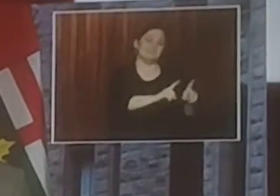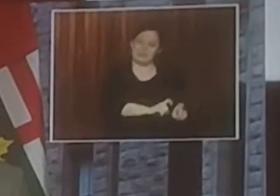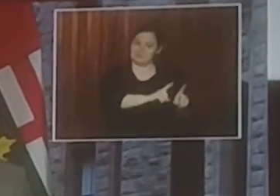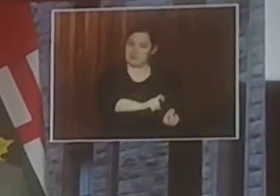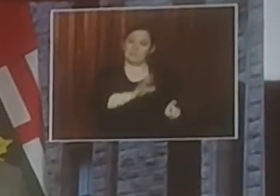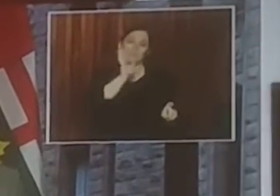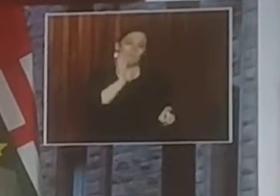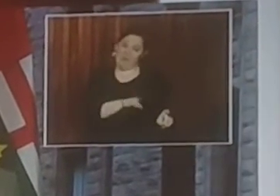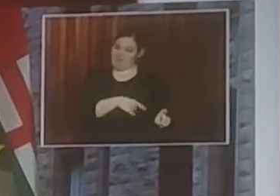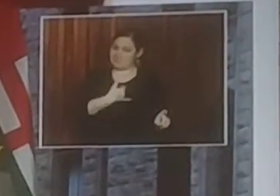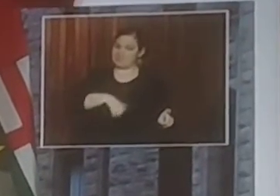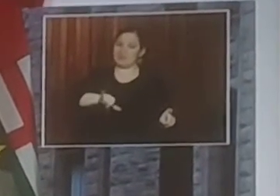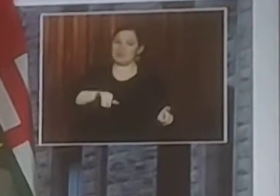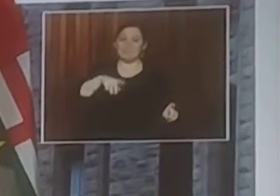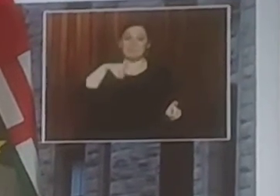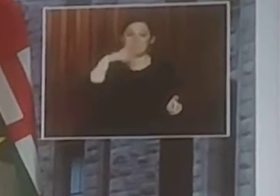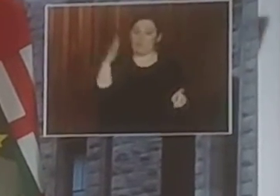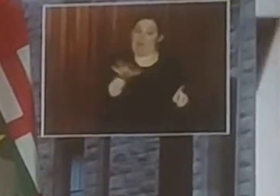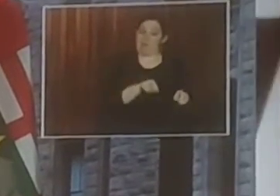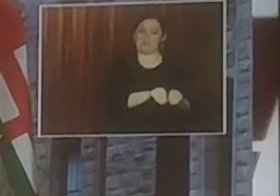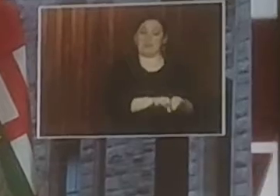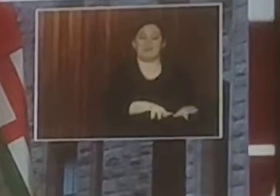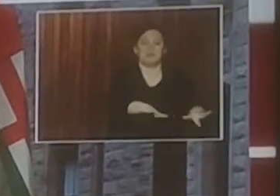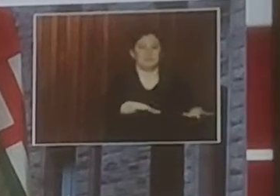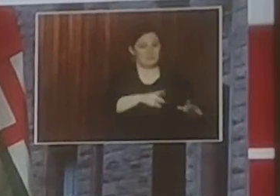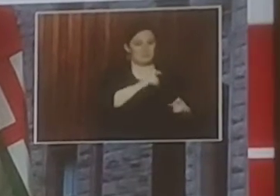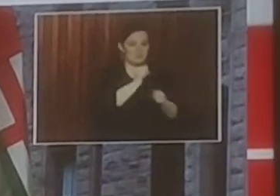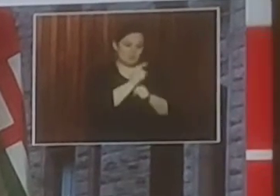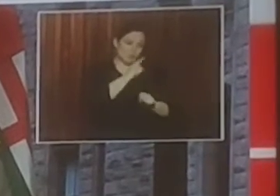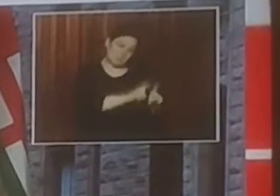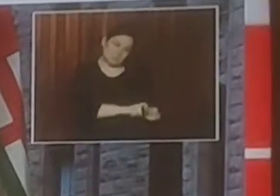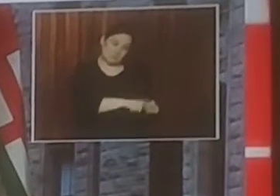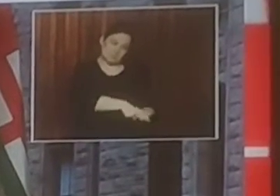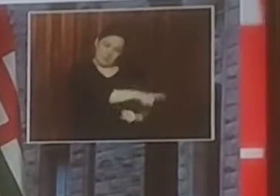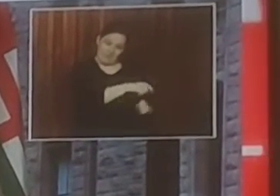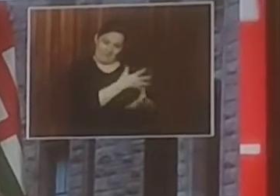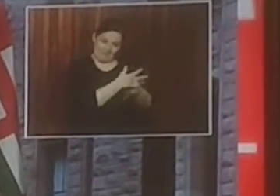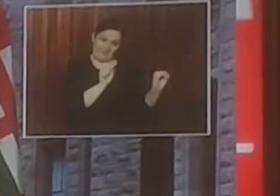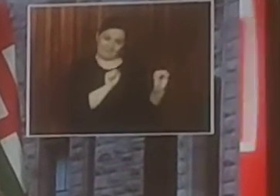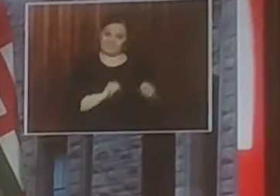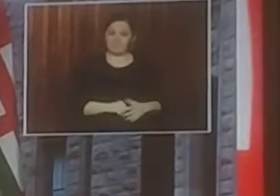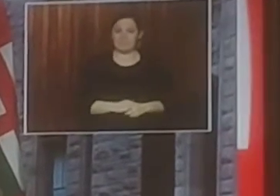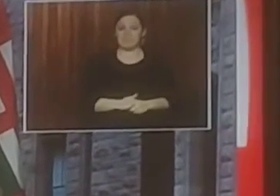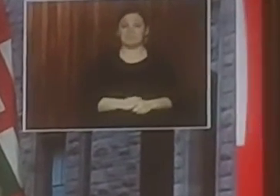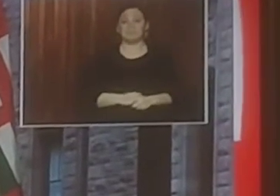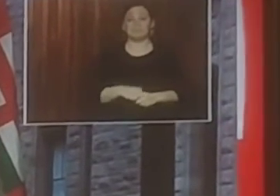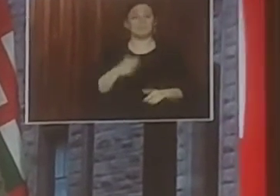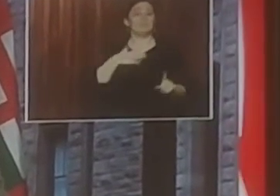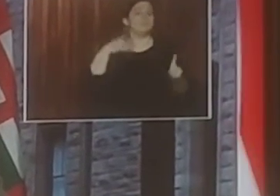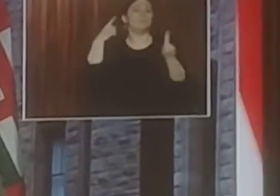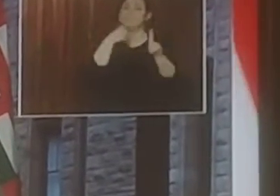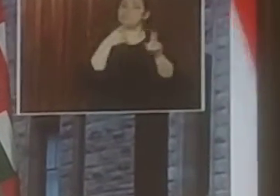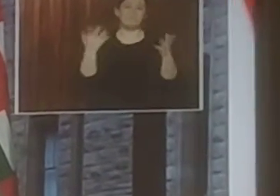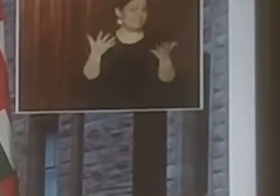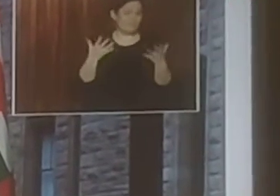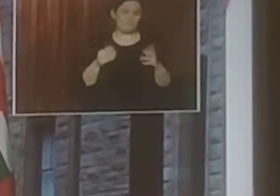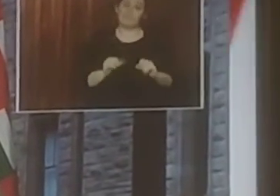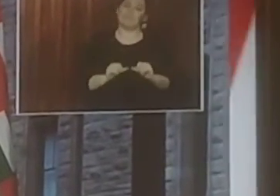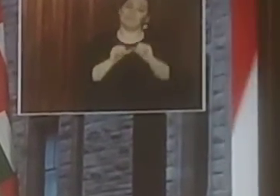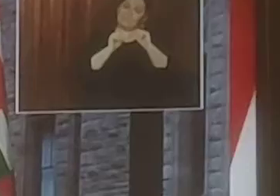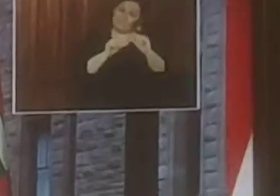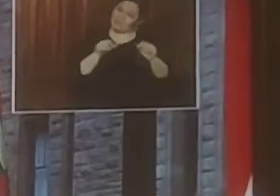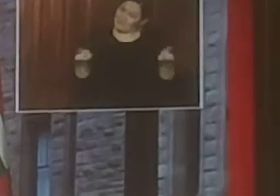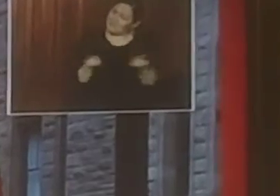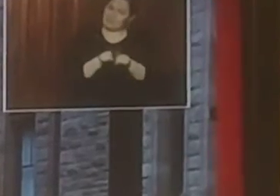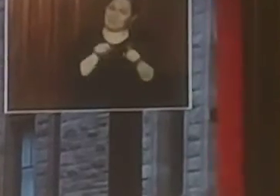want that introduced back in again. So the message is be consistent with what we're doing. We're getting through this tough